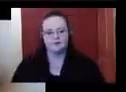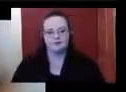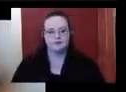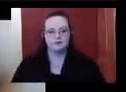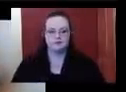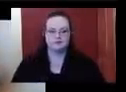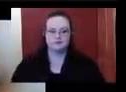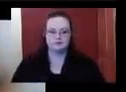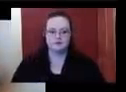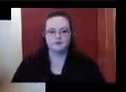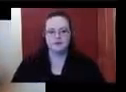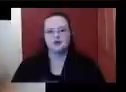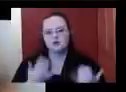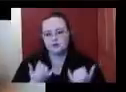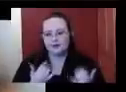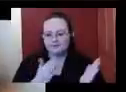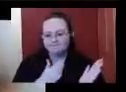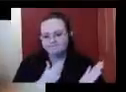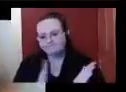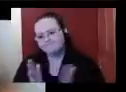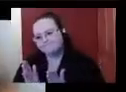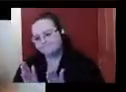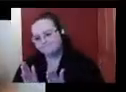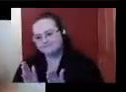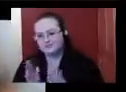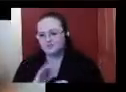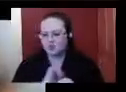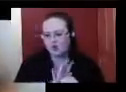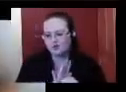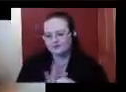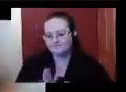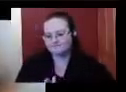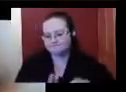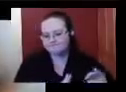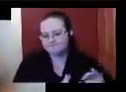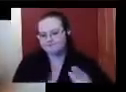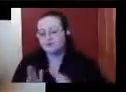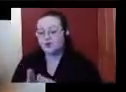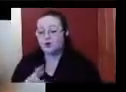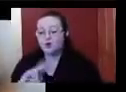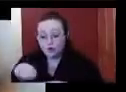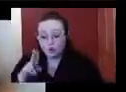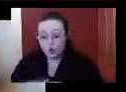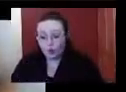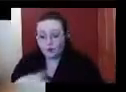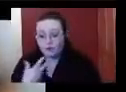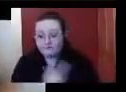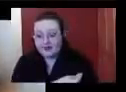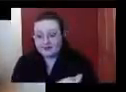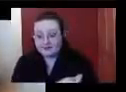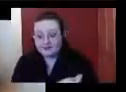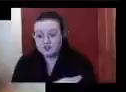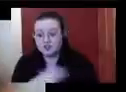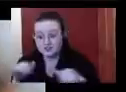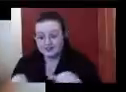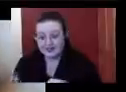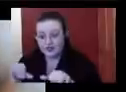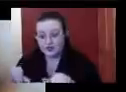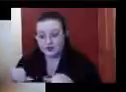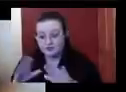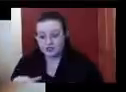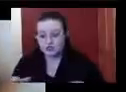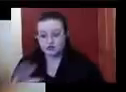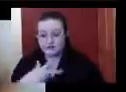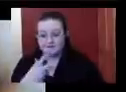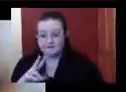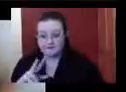So let's shift gears a little bit and not talk about COVID. Routine vaccinations are also important. It's important that